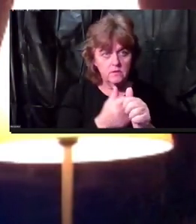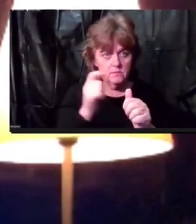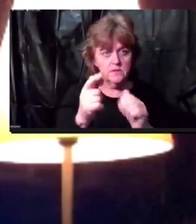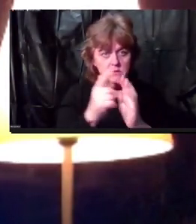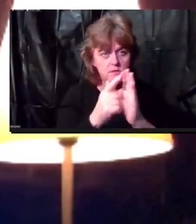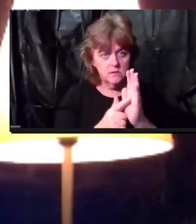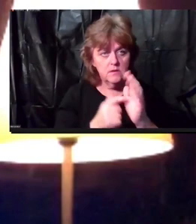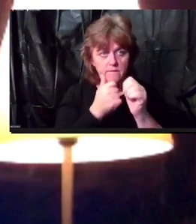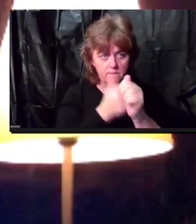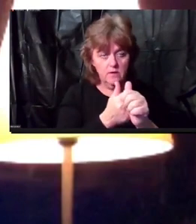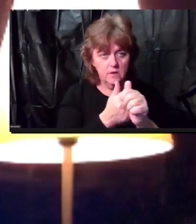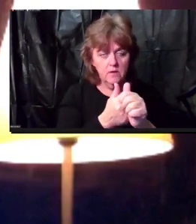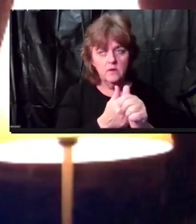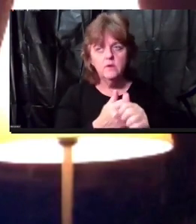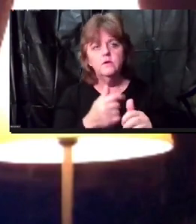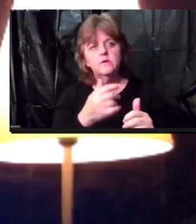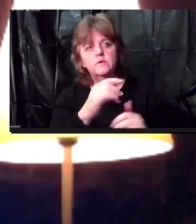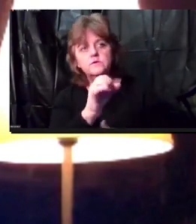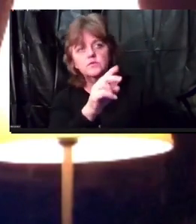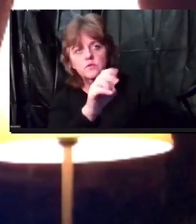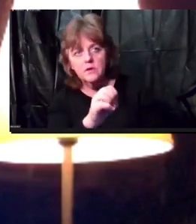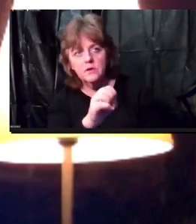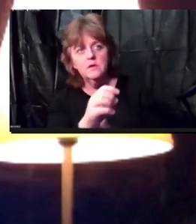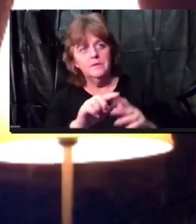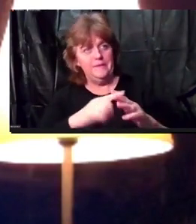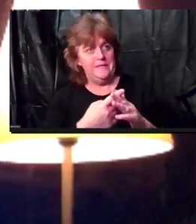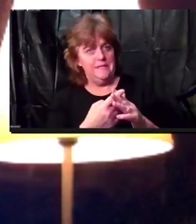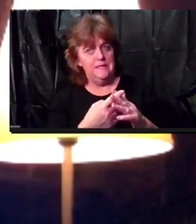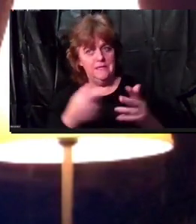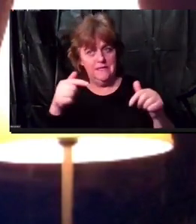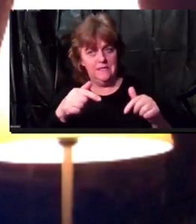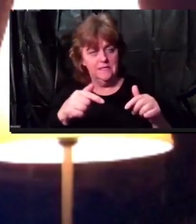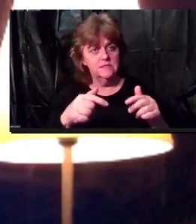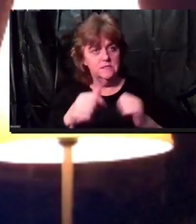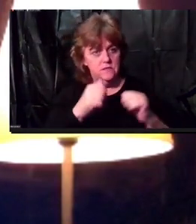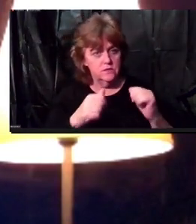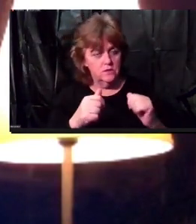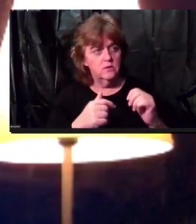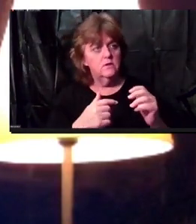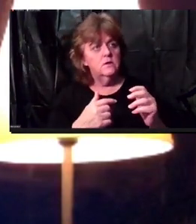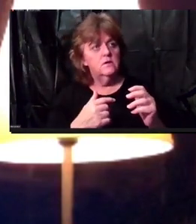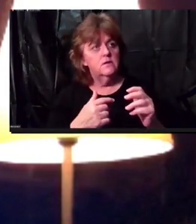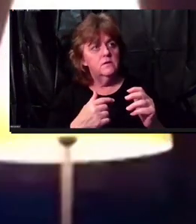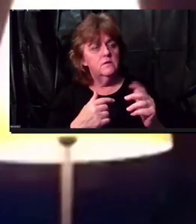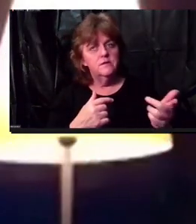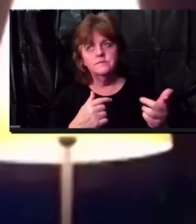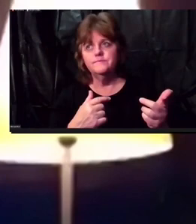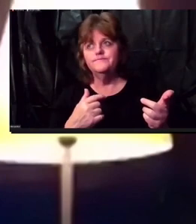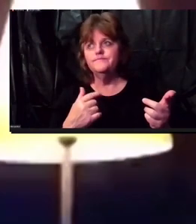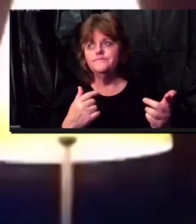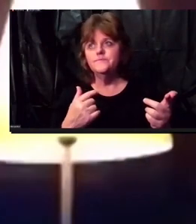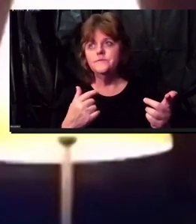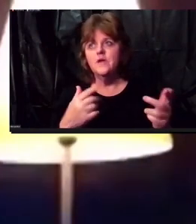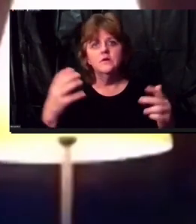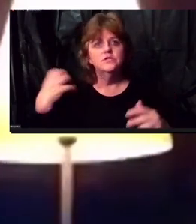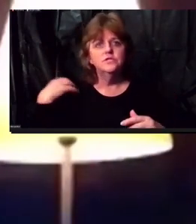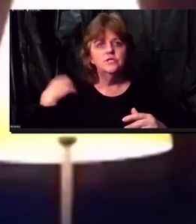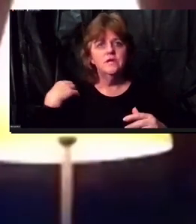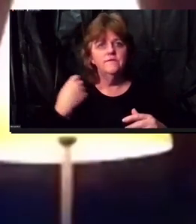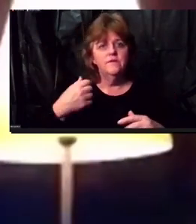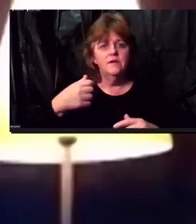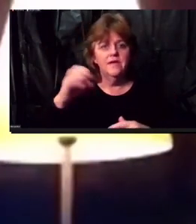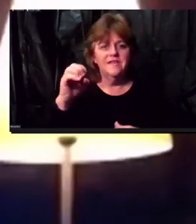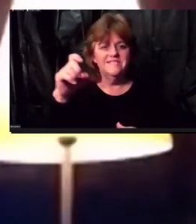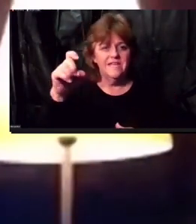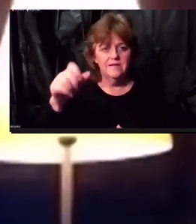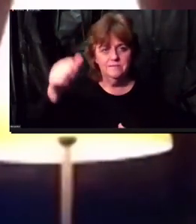from Josue at the beginning of the show. Josue being our, for the purposes tonight, our chief executive